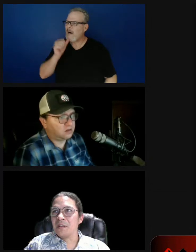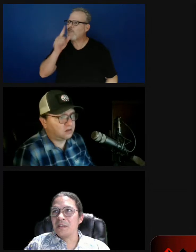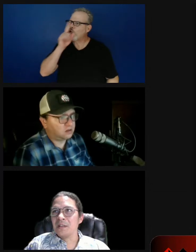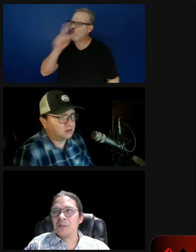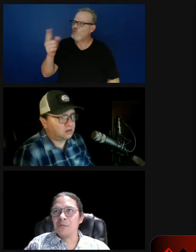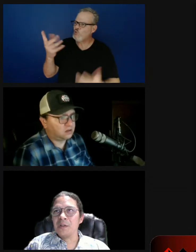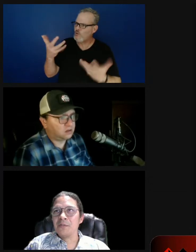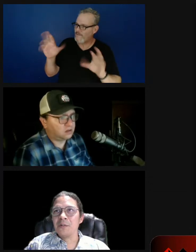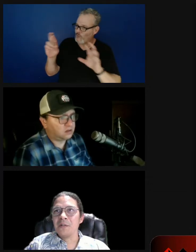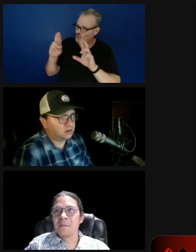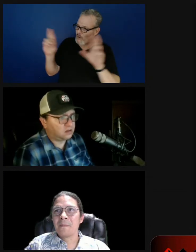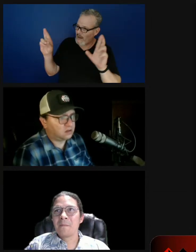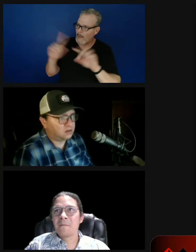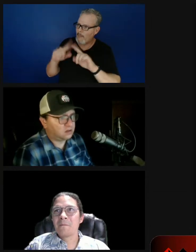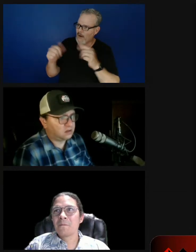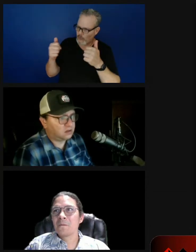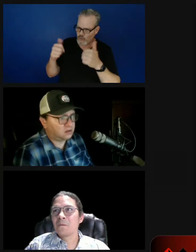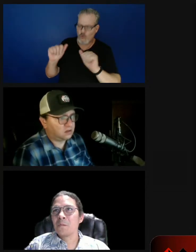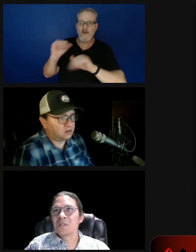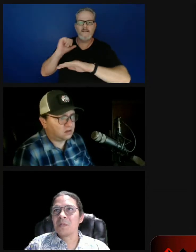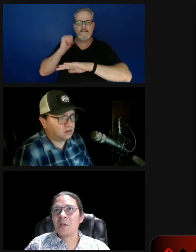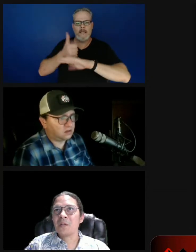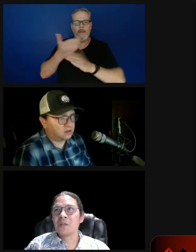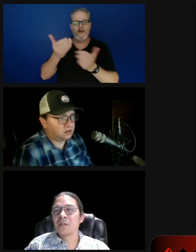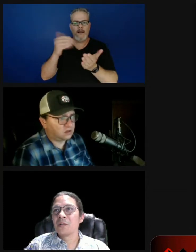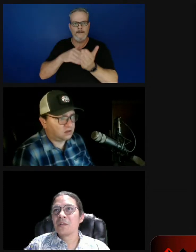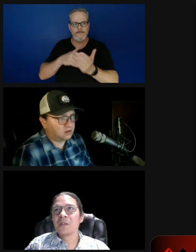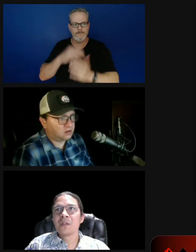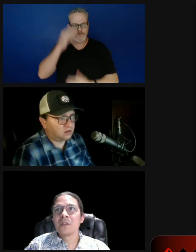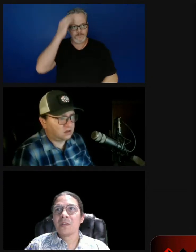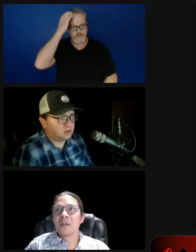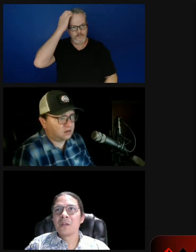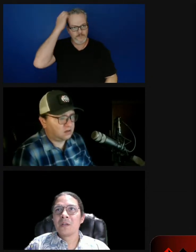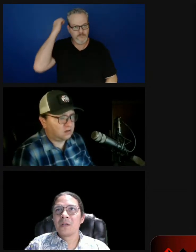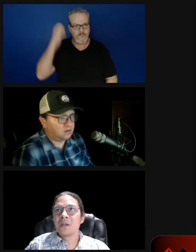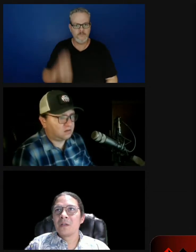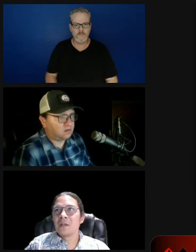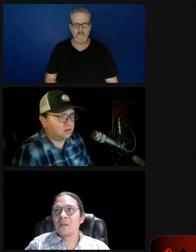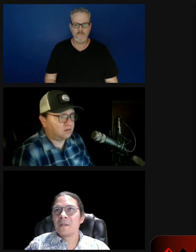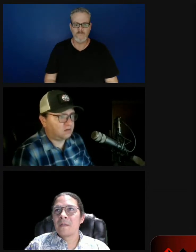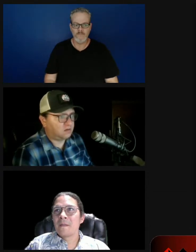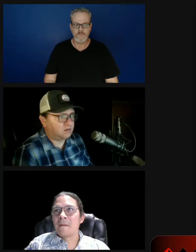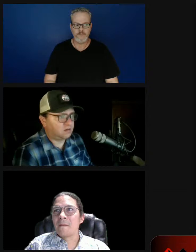here to get Lou ready for what's coming on.